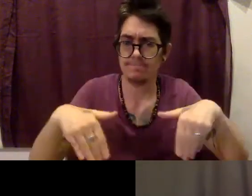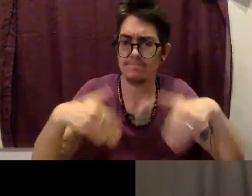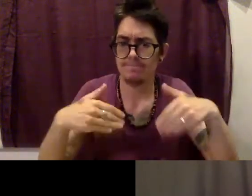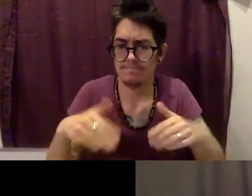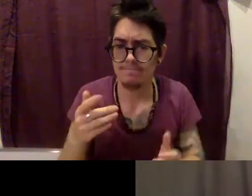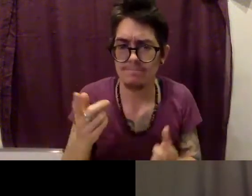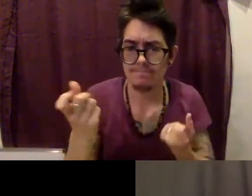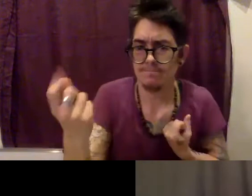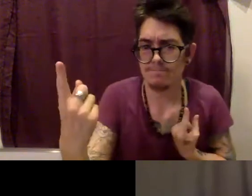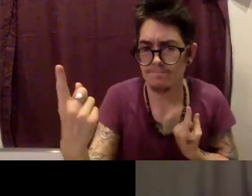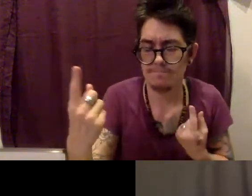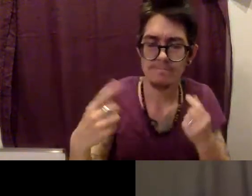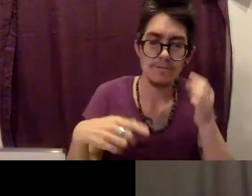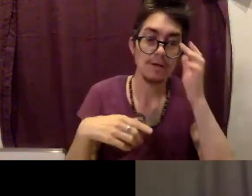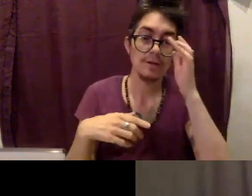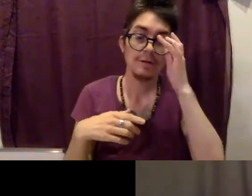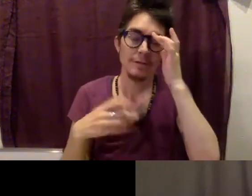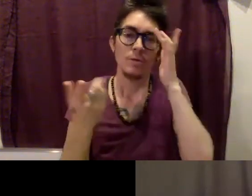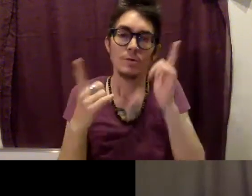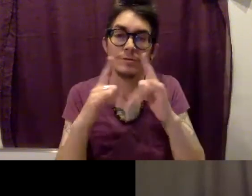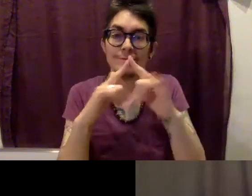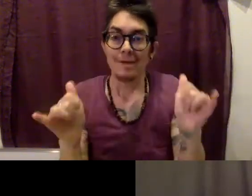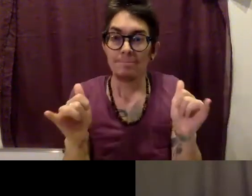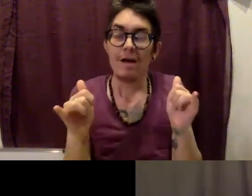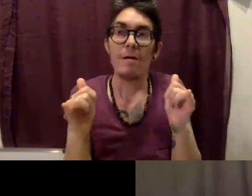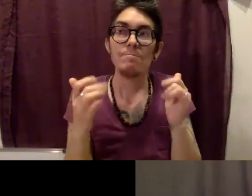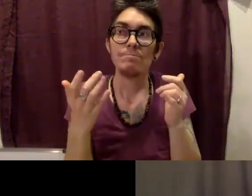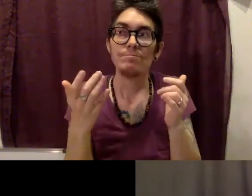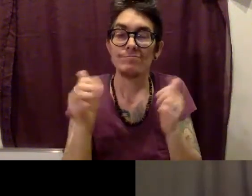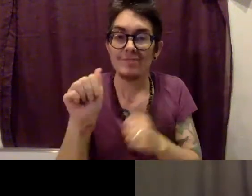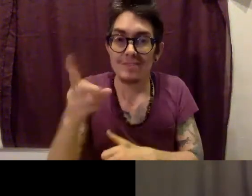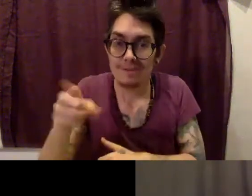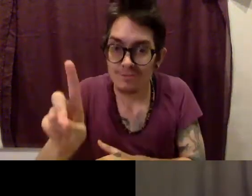being labeled disabled is tough. I really feel you on that.